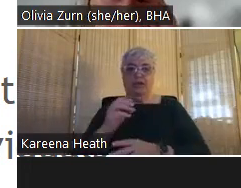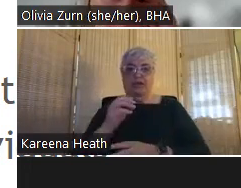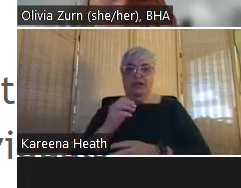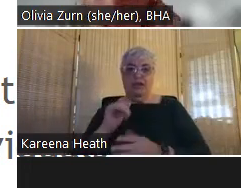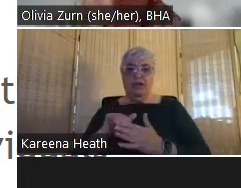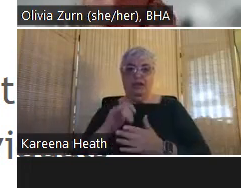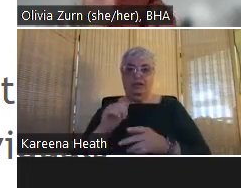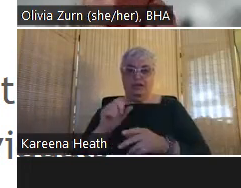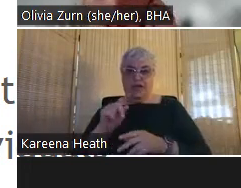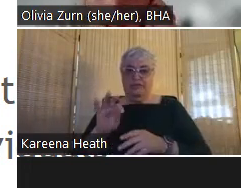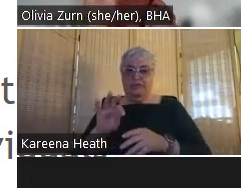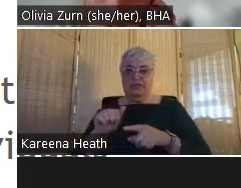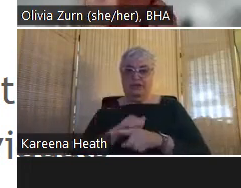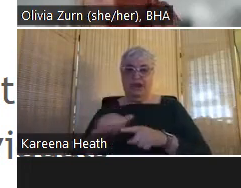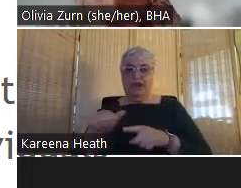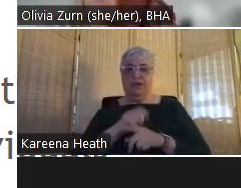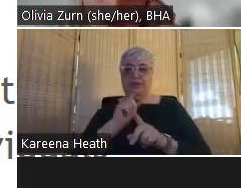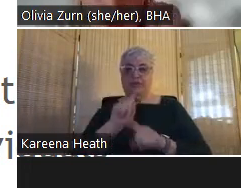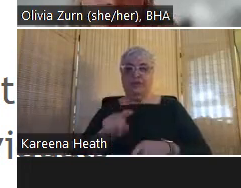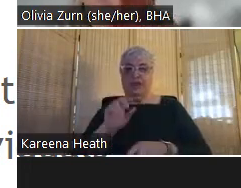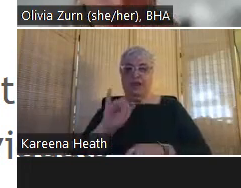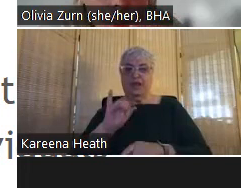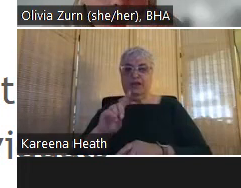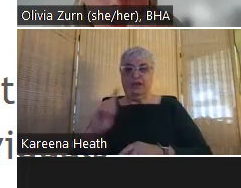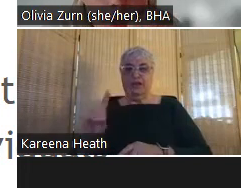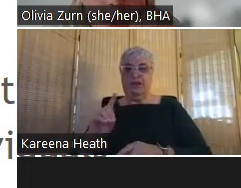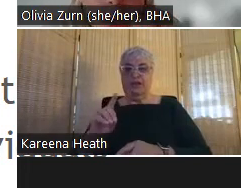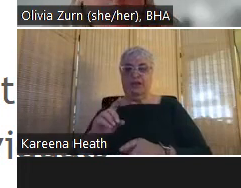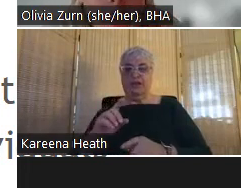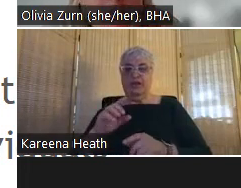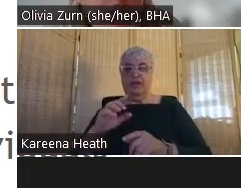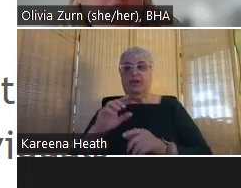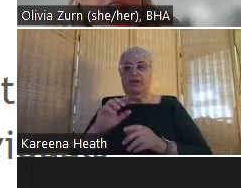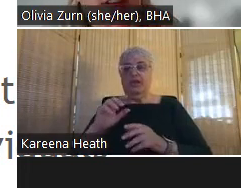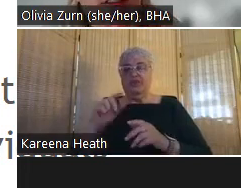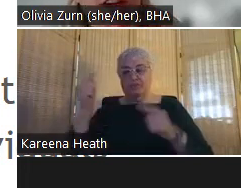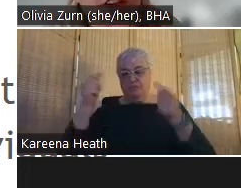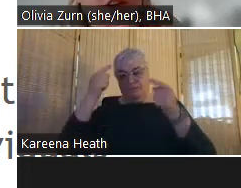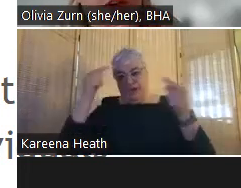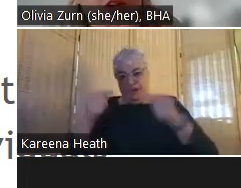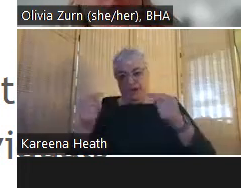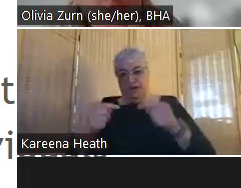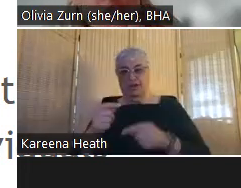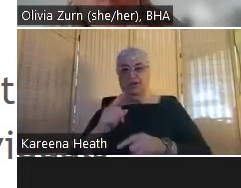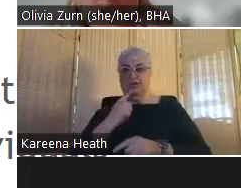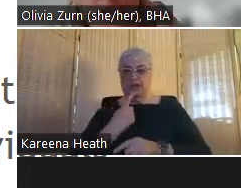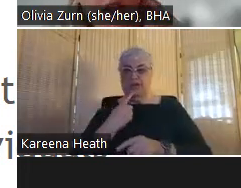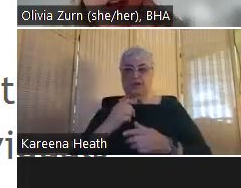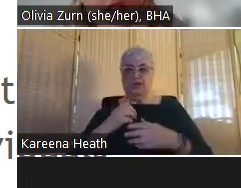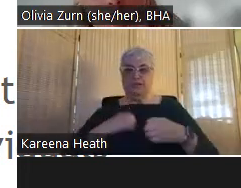well as staff trained in responding to individuals with IBD, traumatic brain injury, severe mental illness, serious emotional